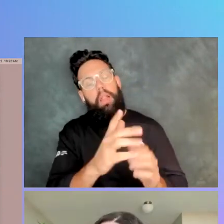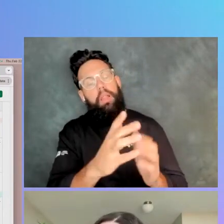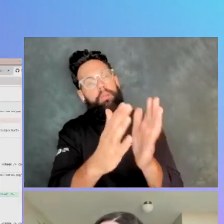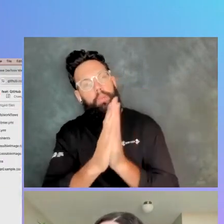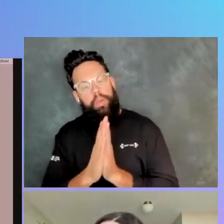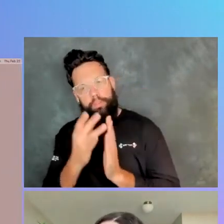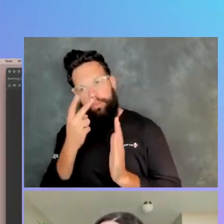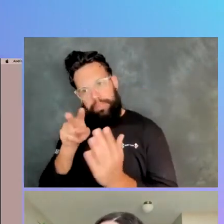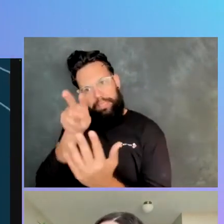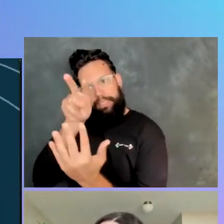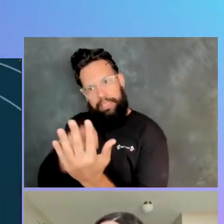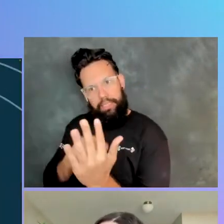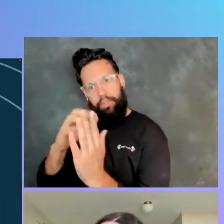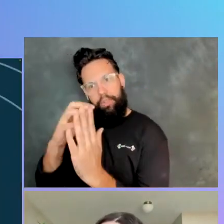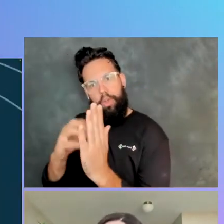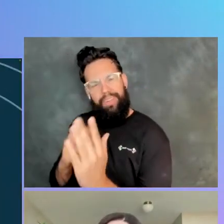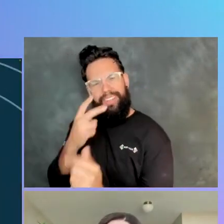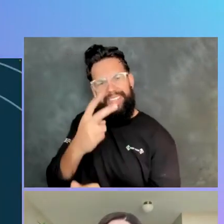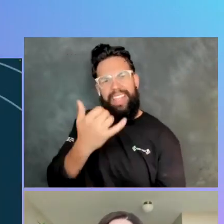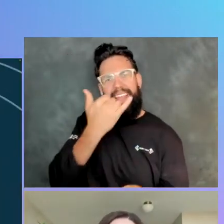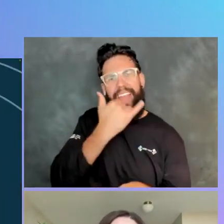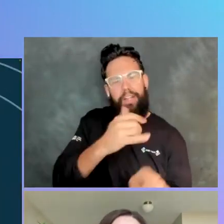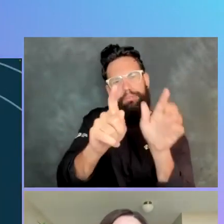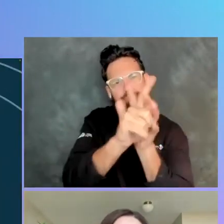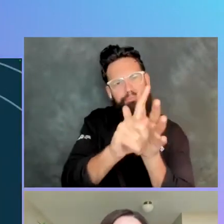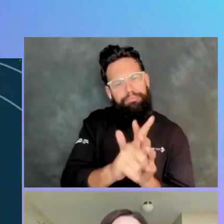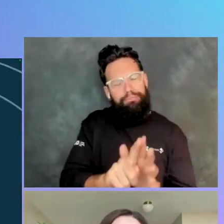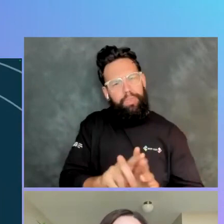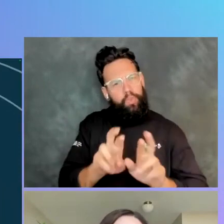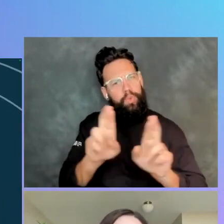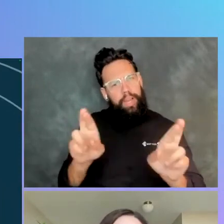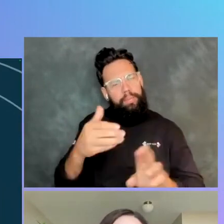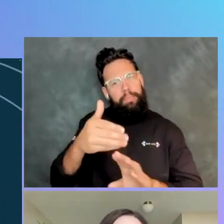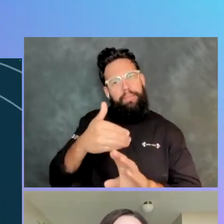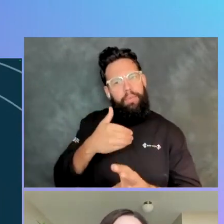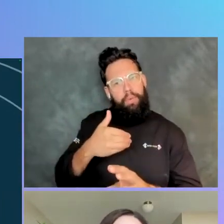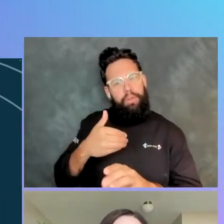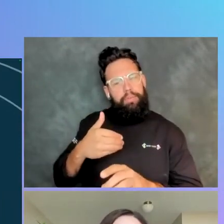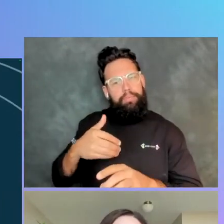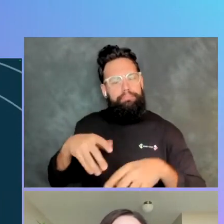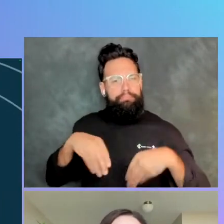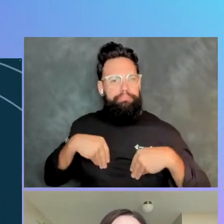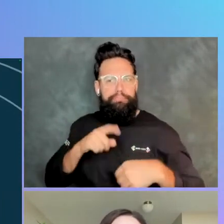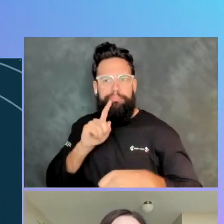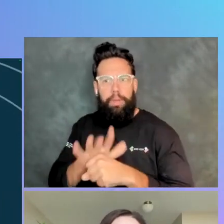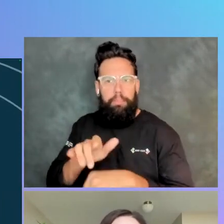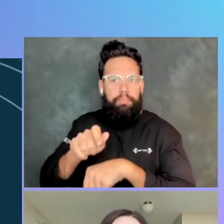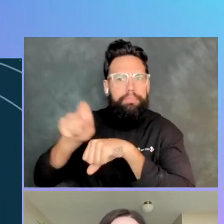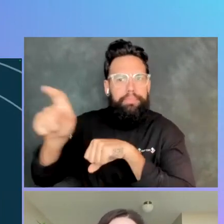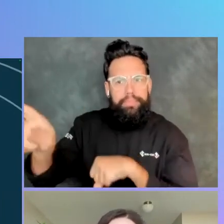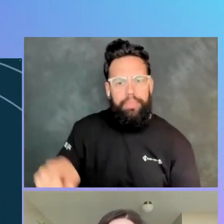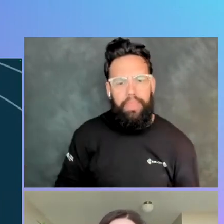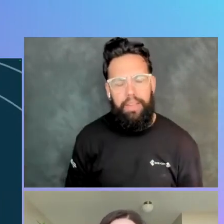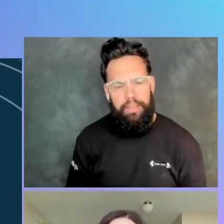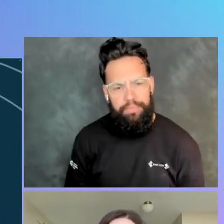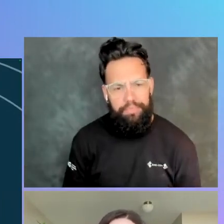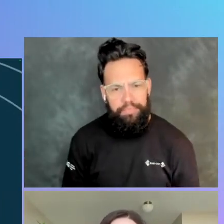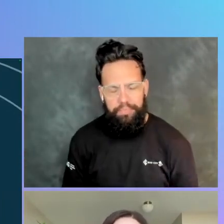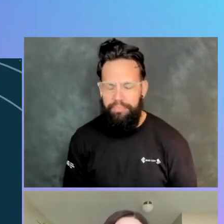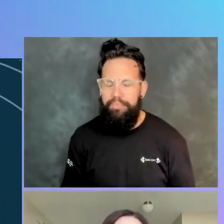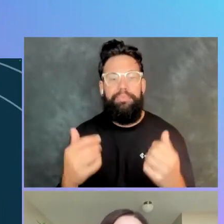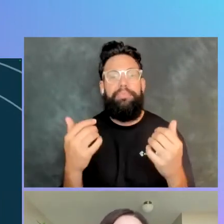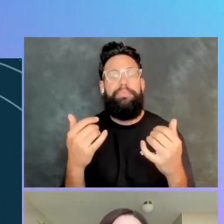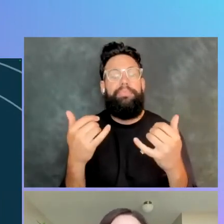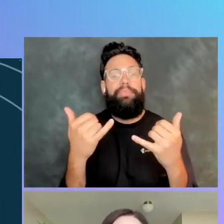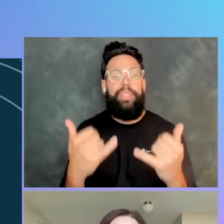So let me hop back now to my presentation mode. And let's just talk a little bit more about Axe. In your